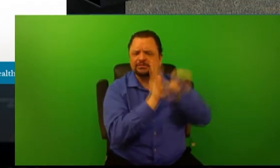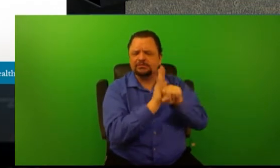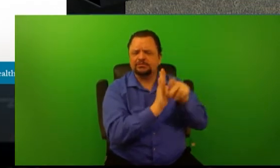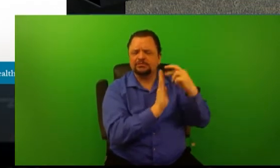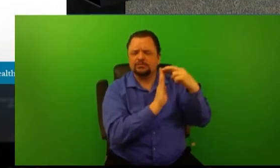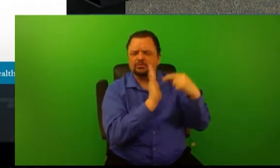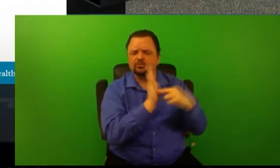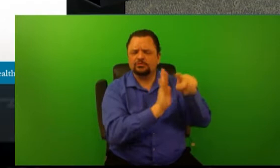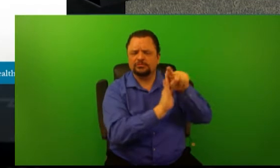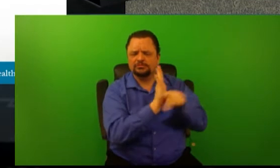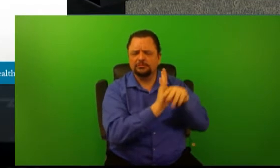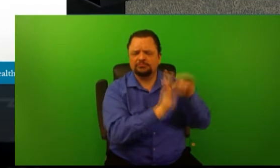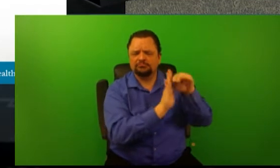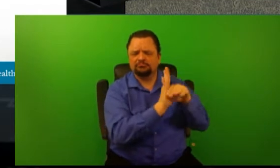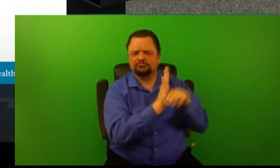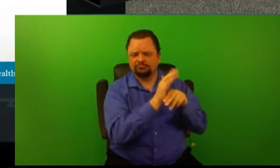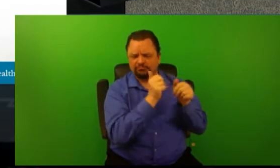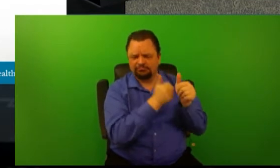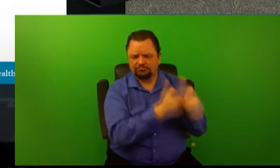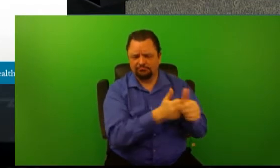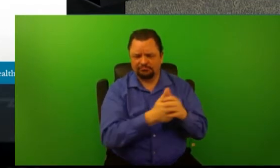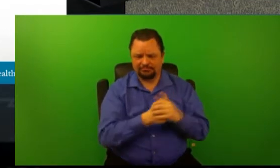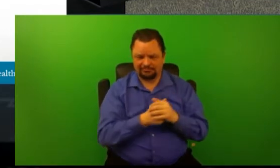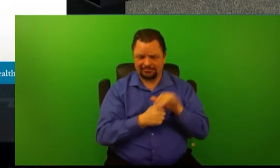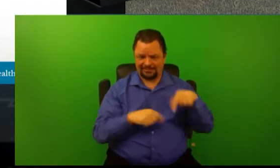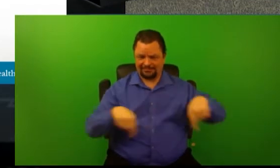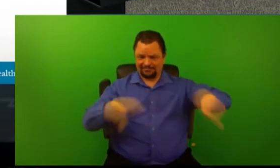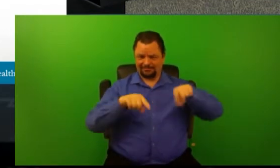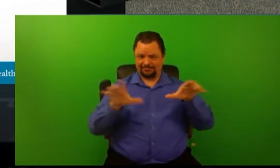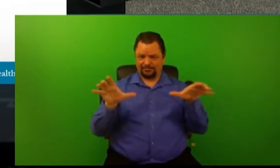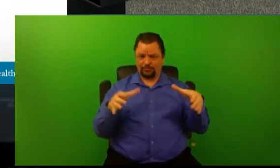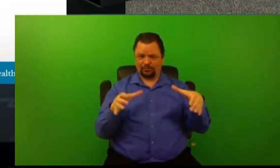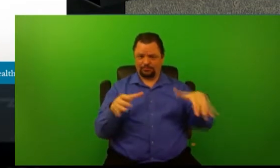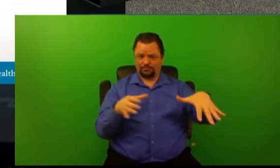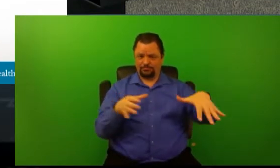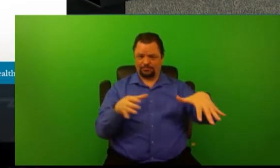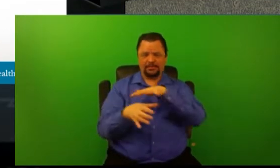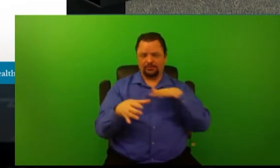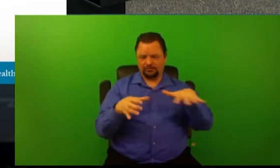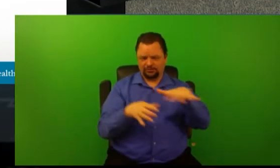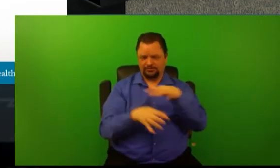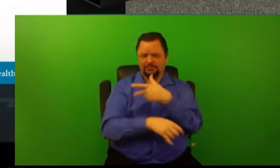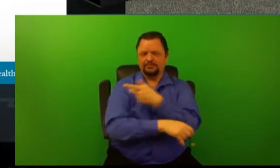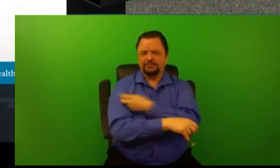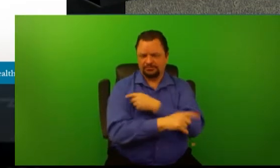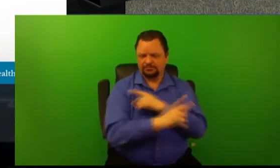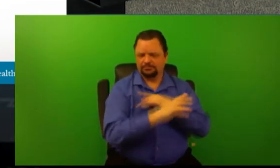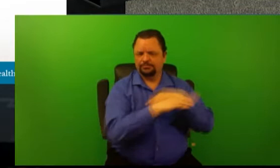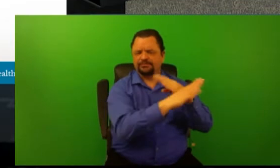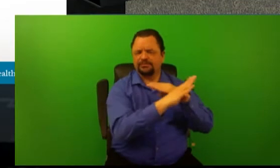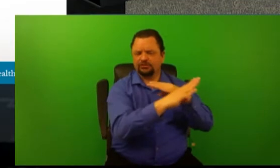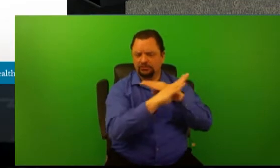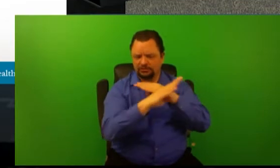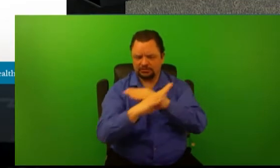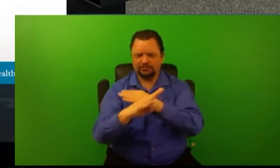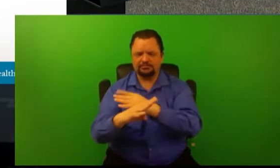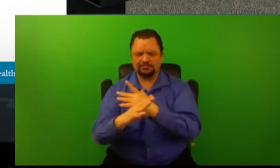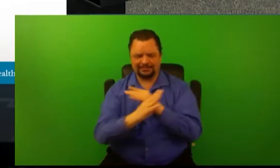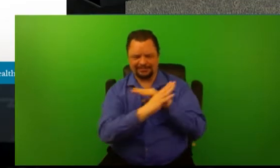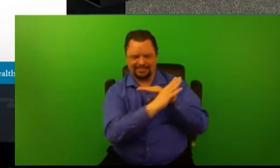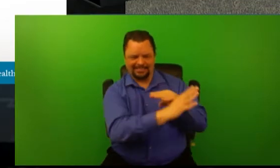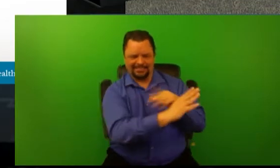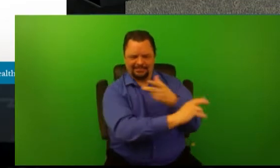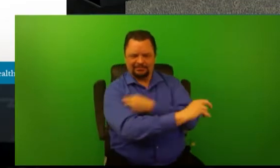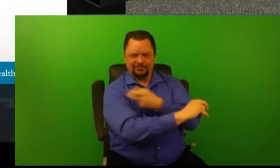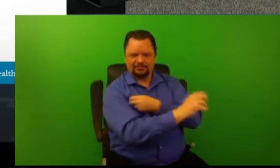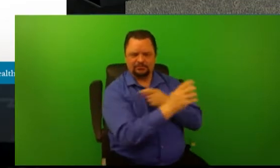population immunity when looking at infection-acquired and vaccine-acquired immunity. We anticipate expanded access to treatments